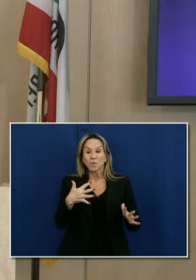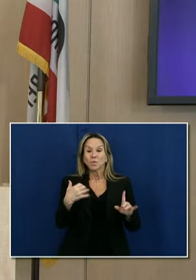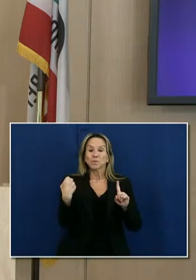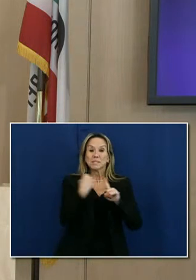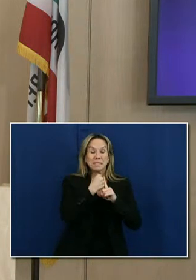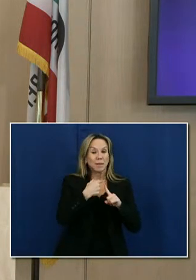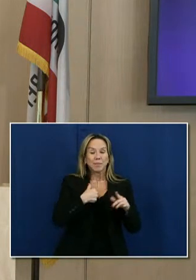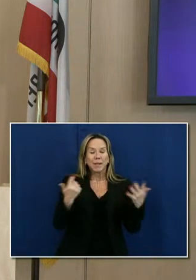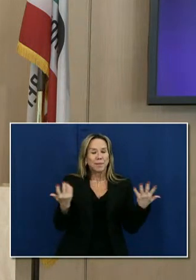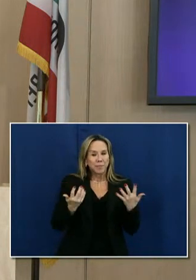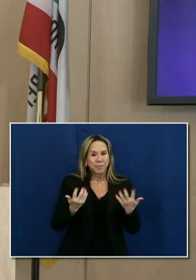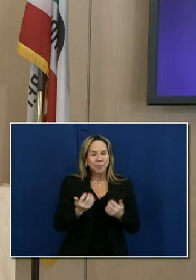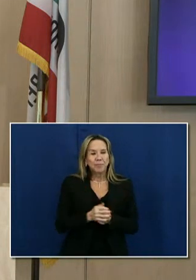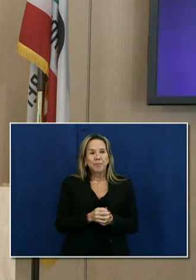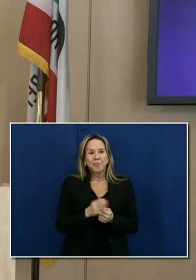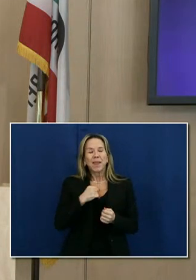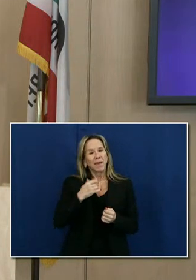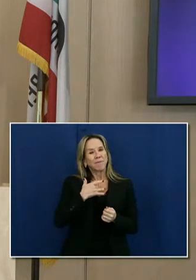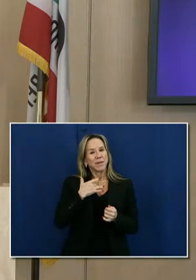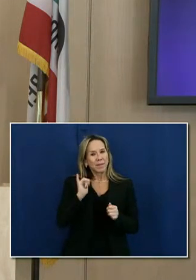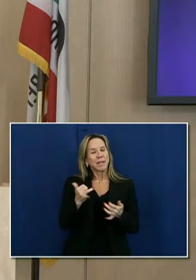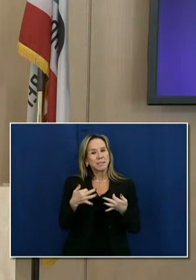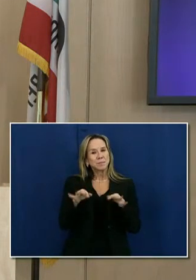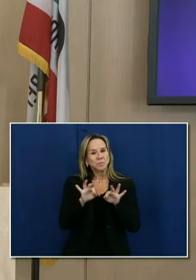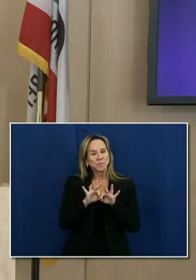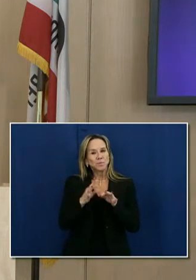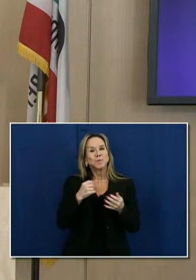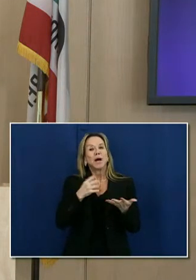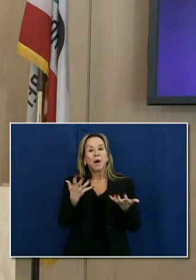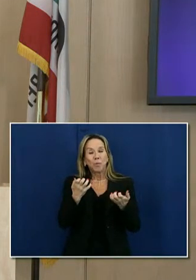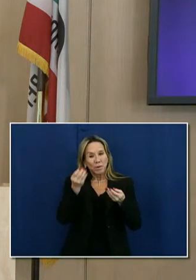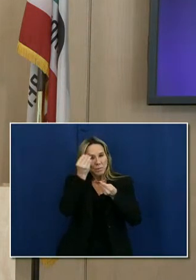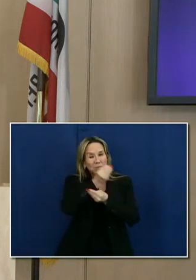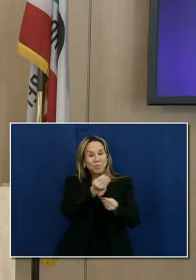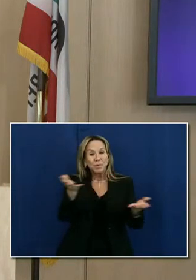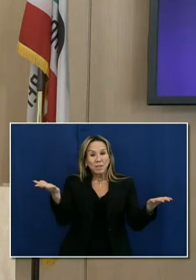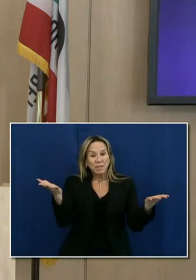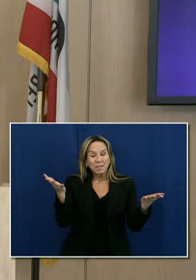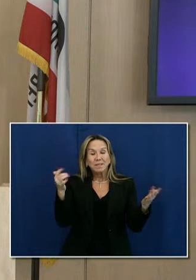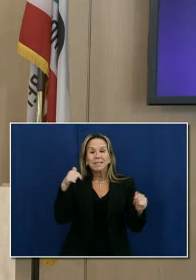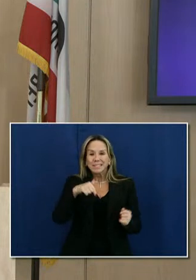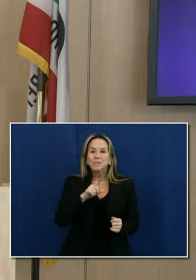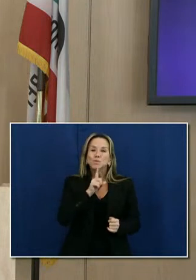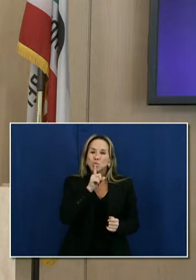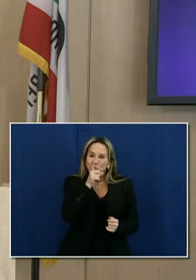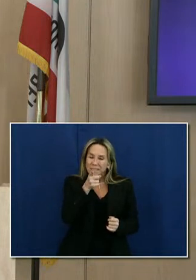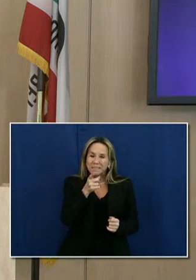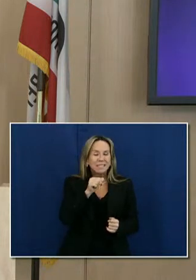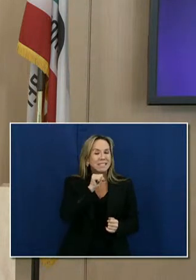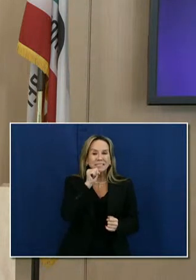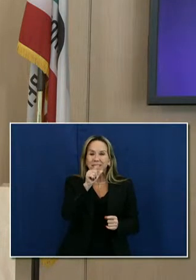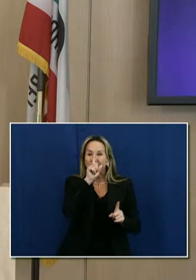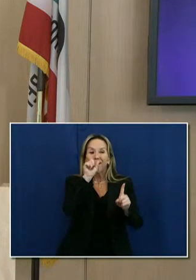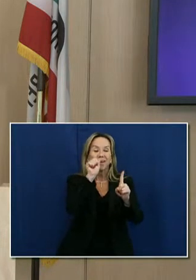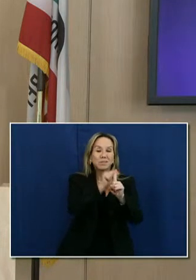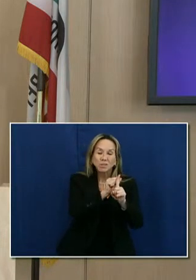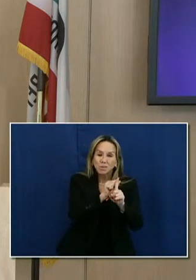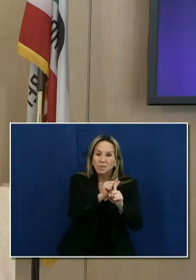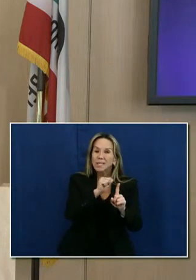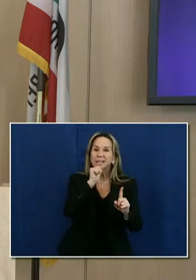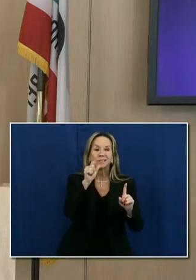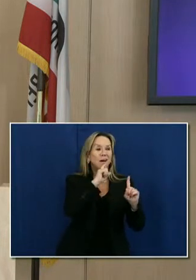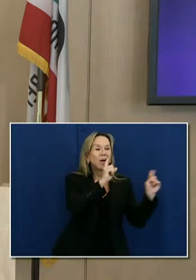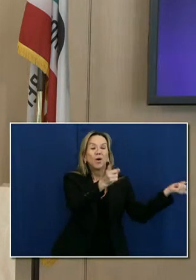is to just emphasize to everyone in our region that this is real. It's not a hoax. It's not a